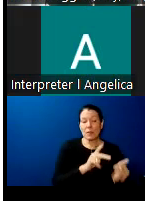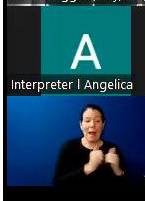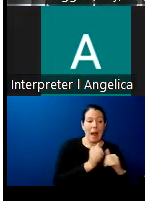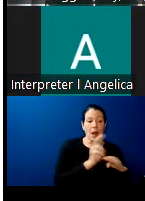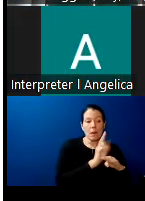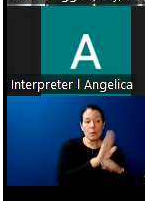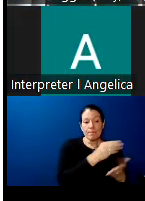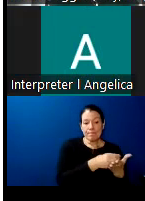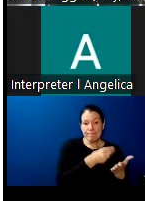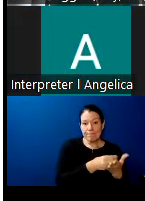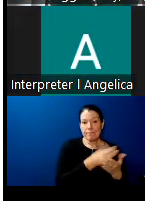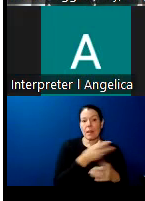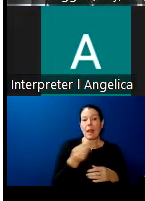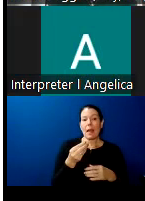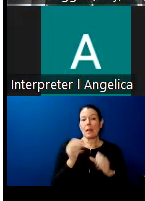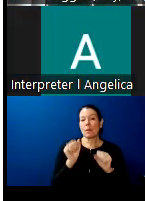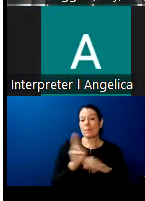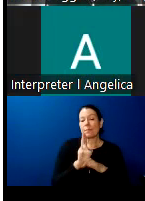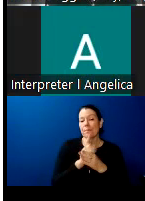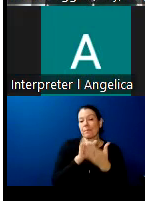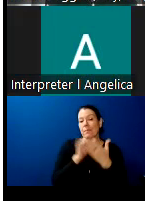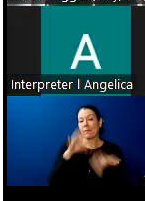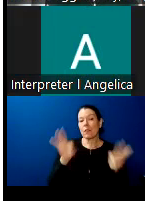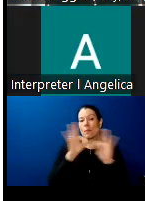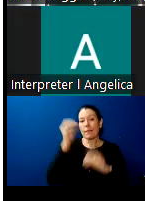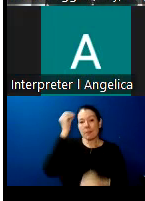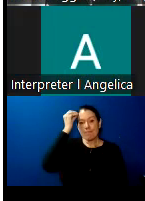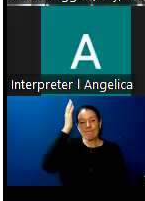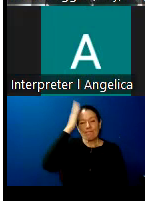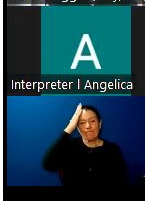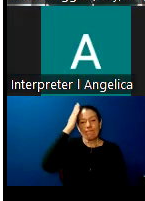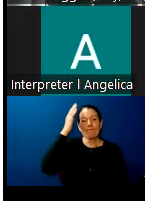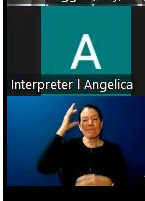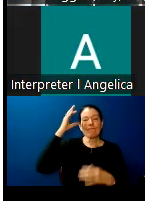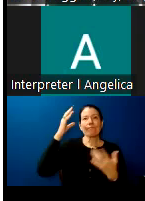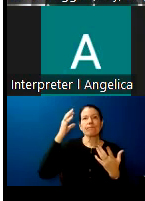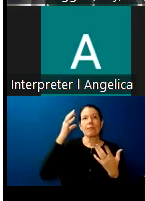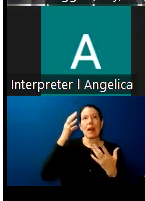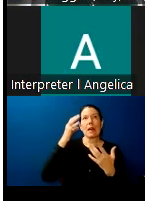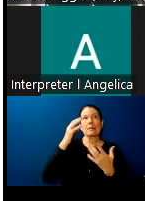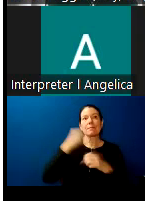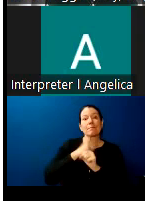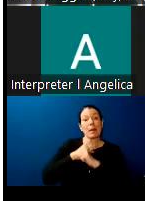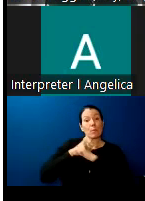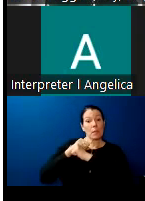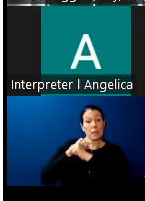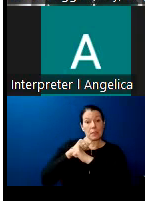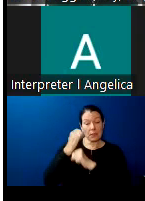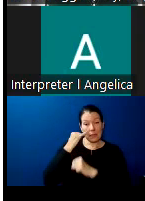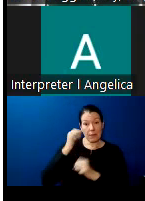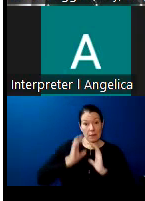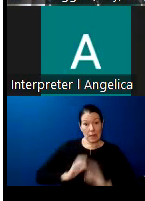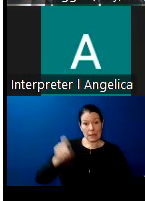finances. And we can use that information to be mindful and build some protective factors if that's what the client is looking